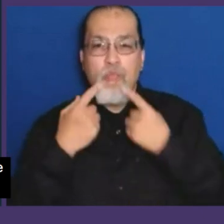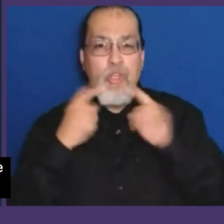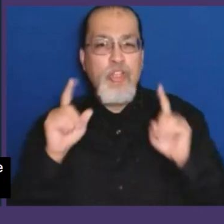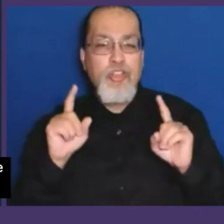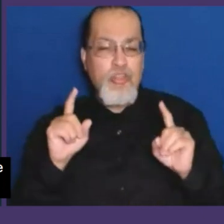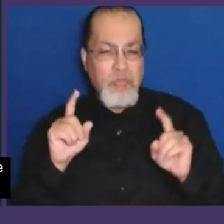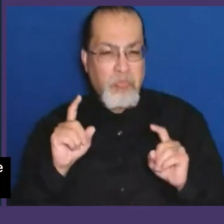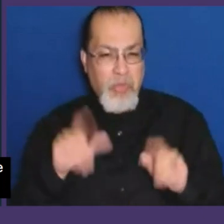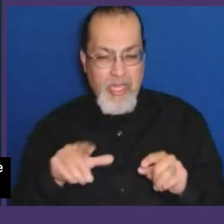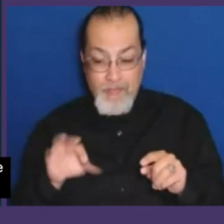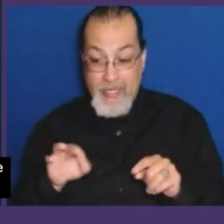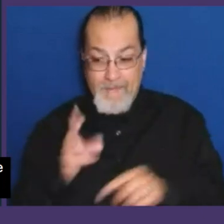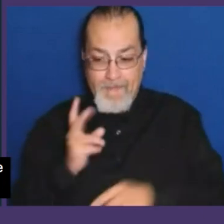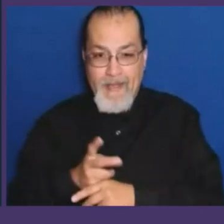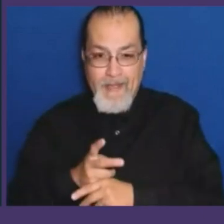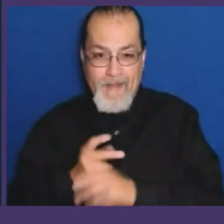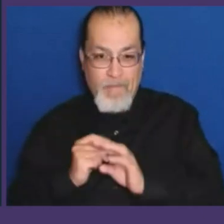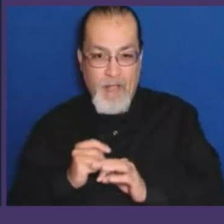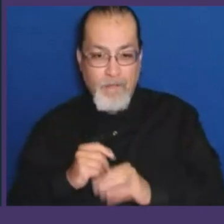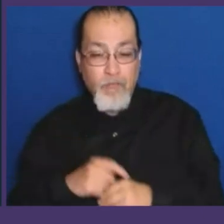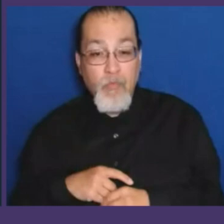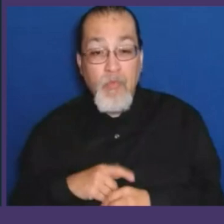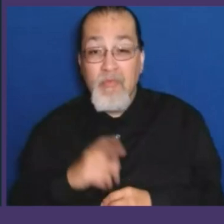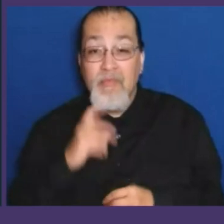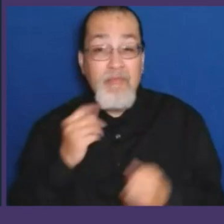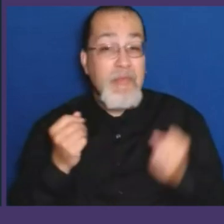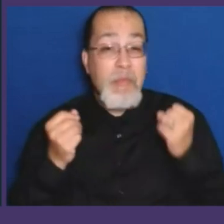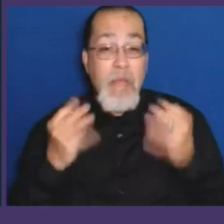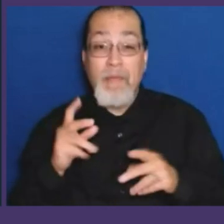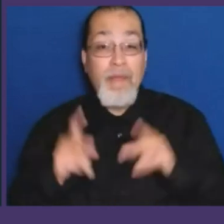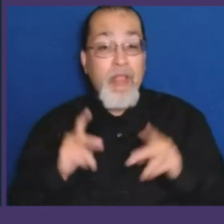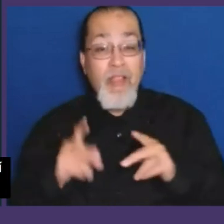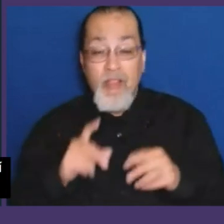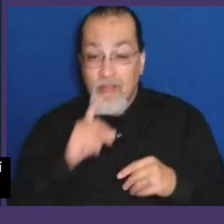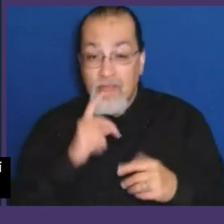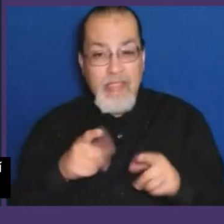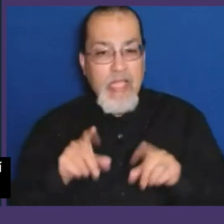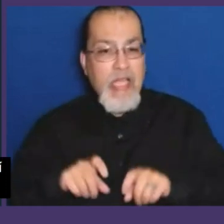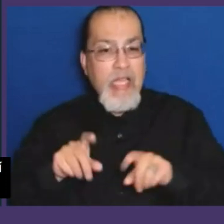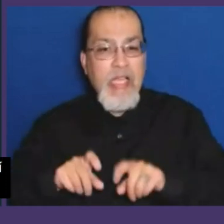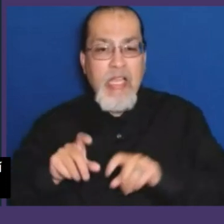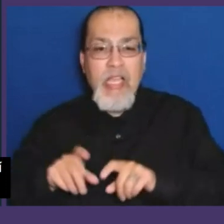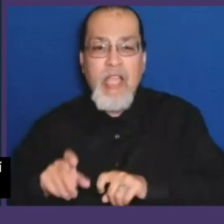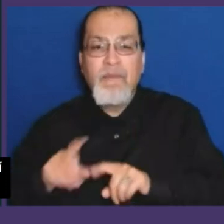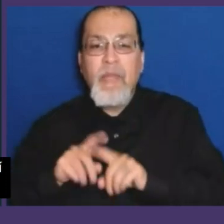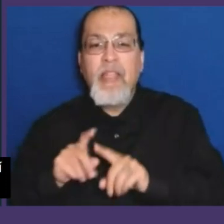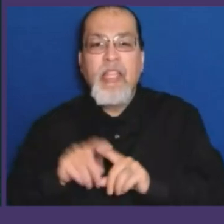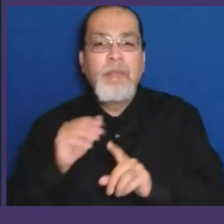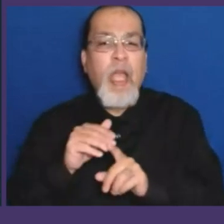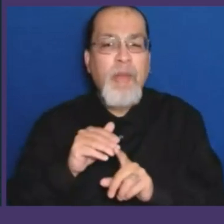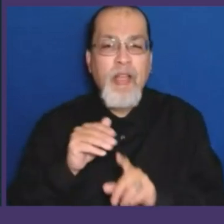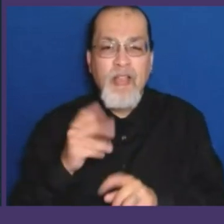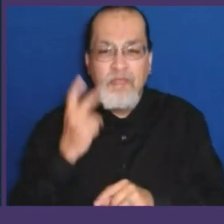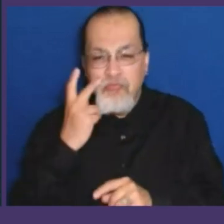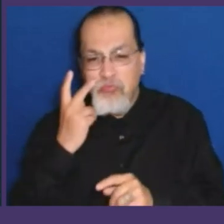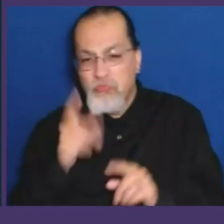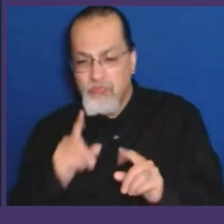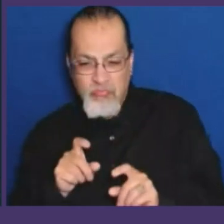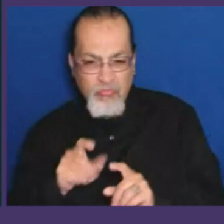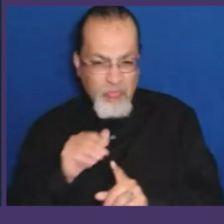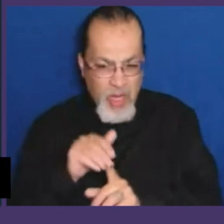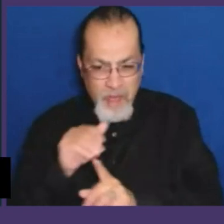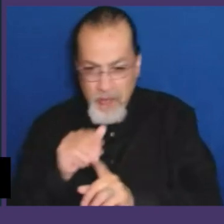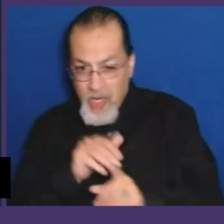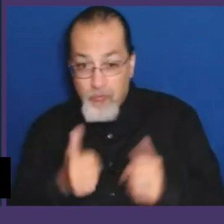back some of these abilities that we sort of have in our brain for LLMs. Now, one thing I would like to note here is that this is not just a prompt. This is